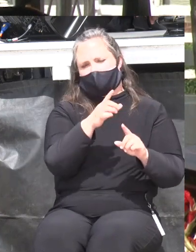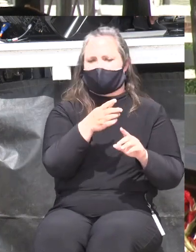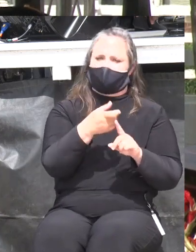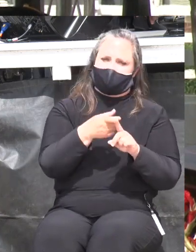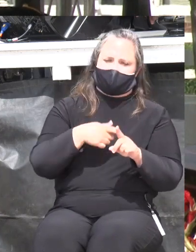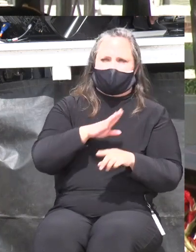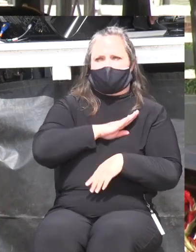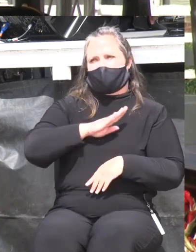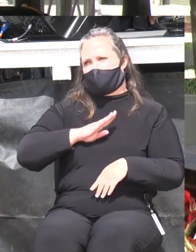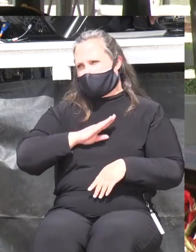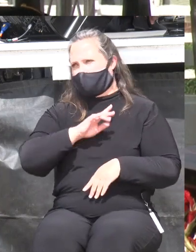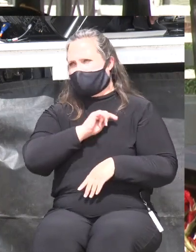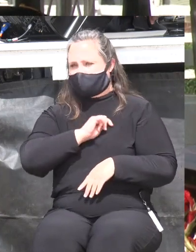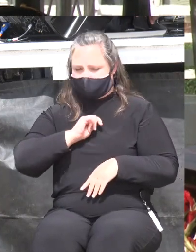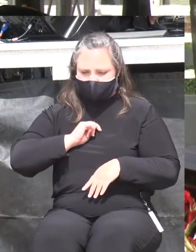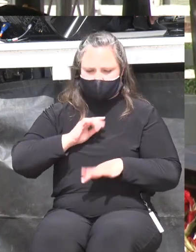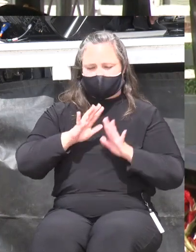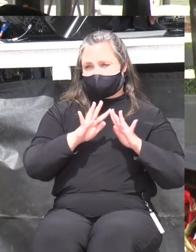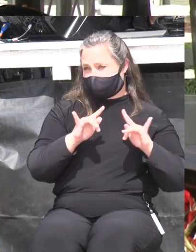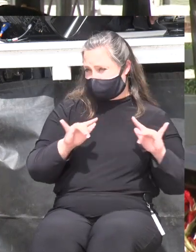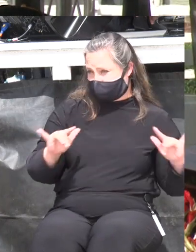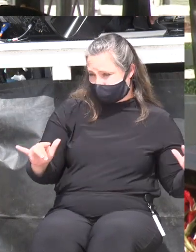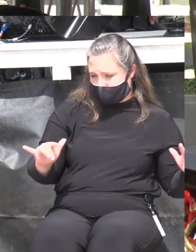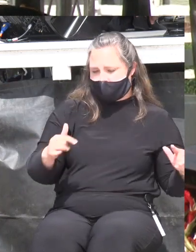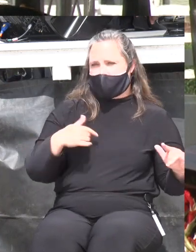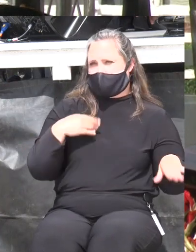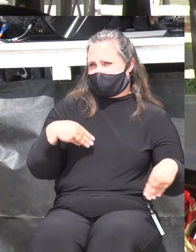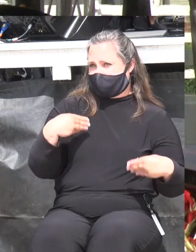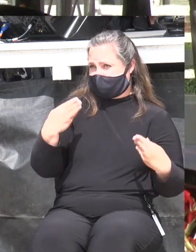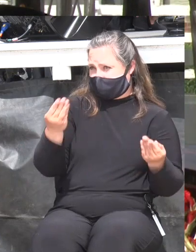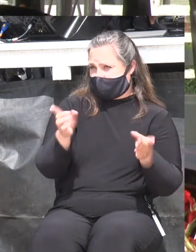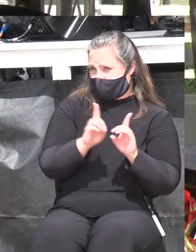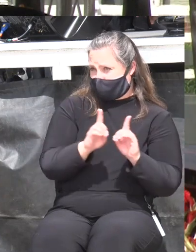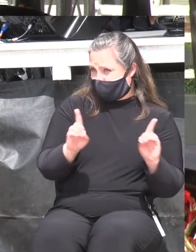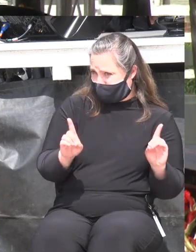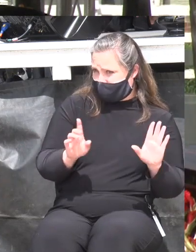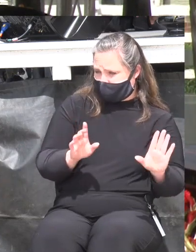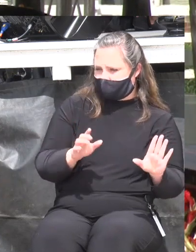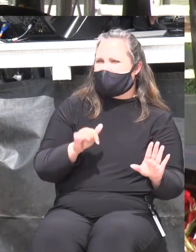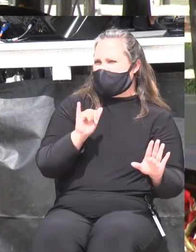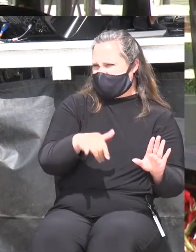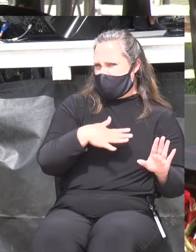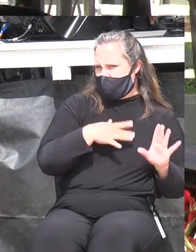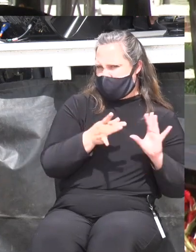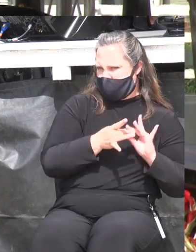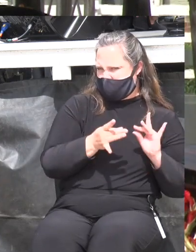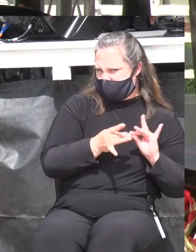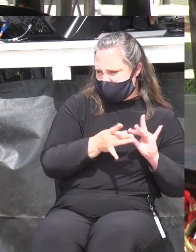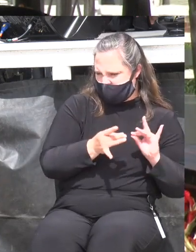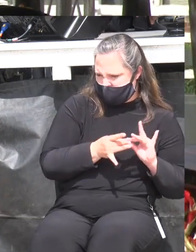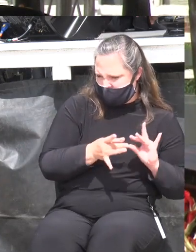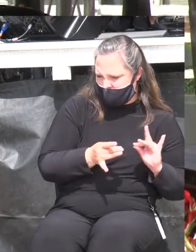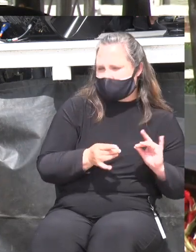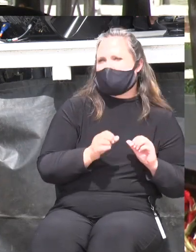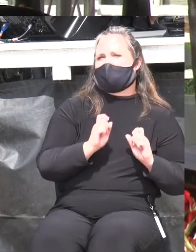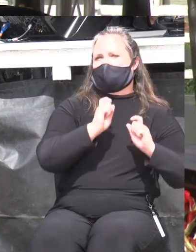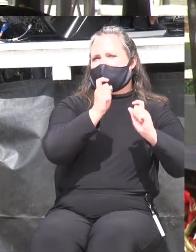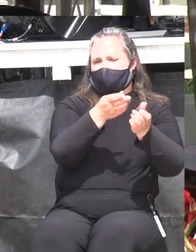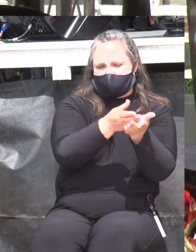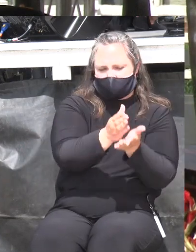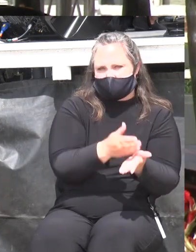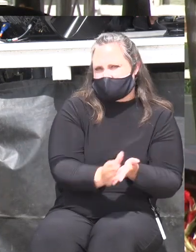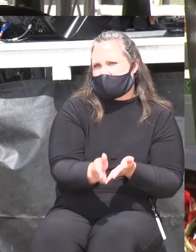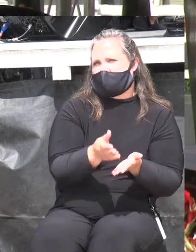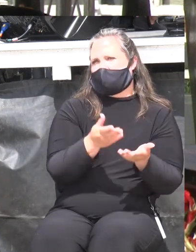Trustees of Delaware State University, I confer upon you a degree in your respective fields with all the rights and privileges